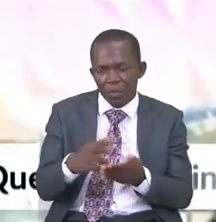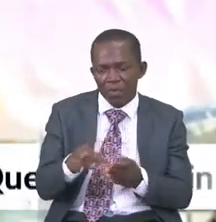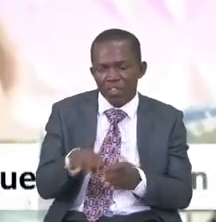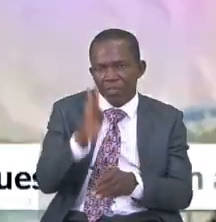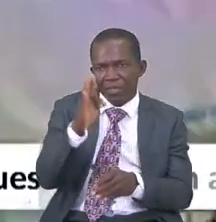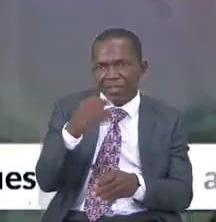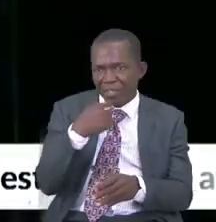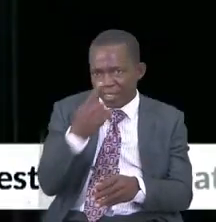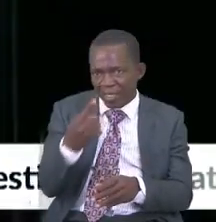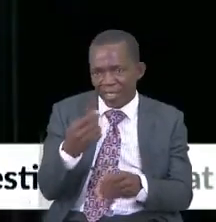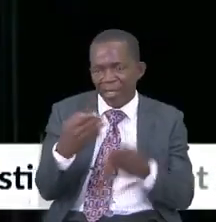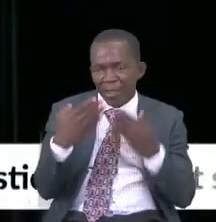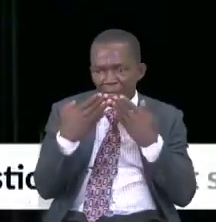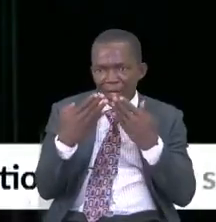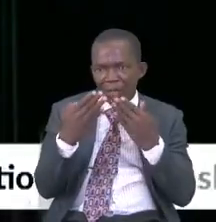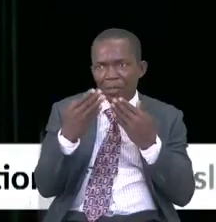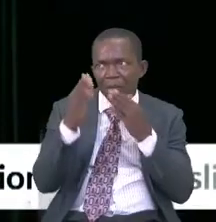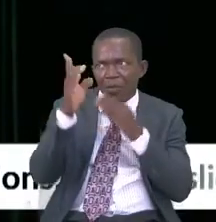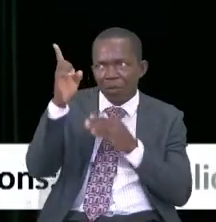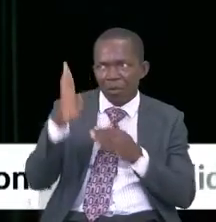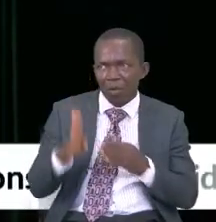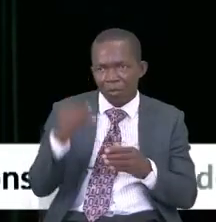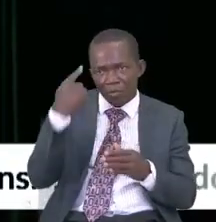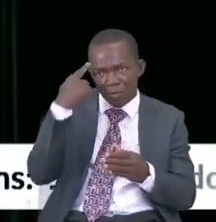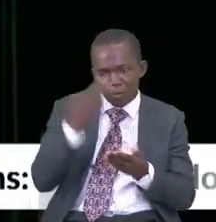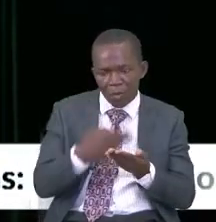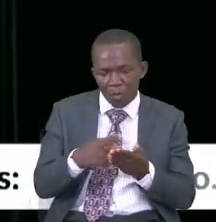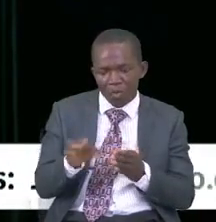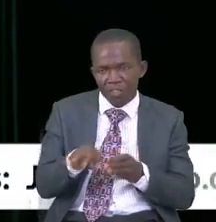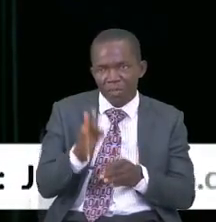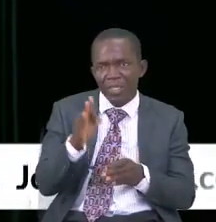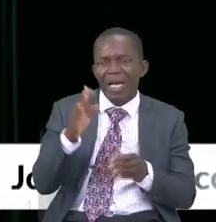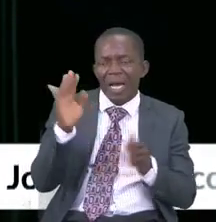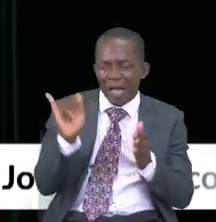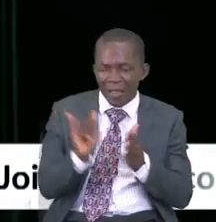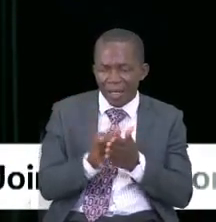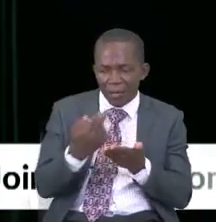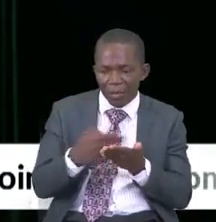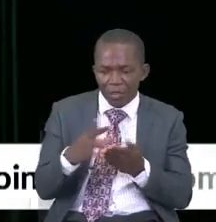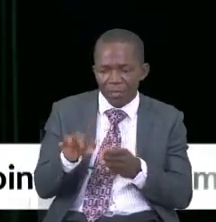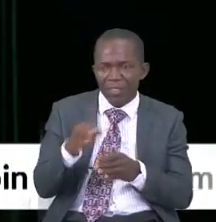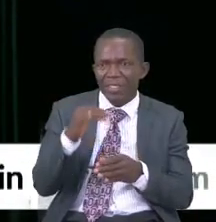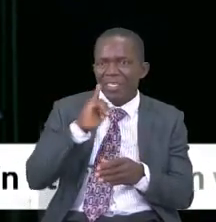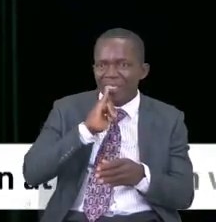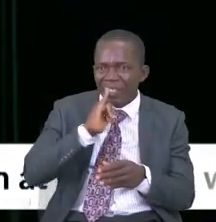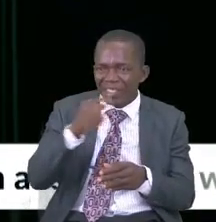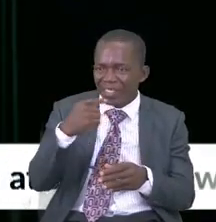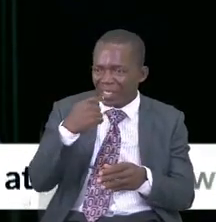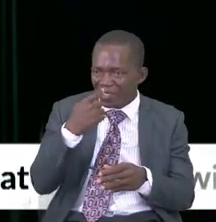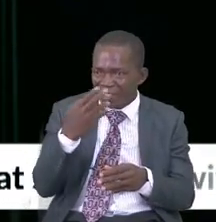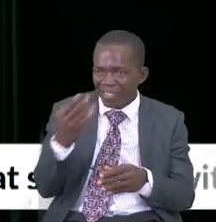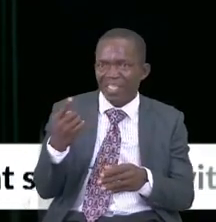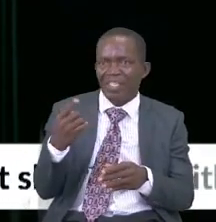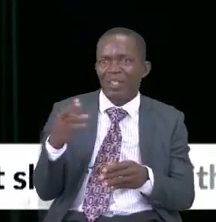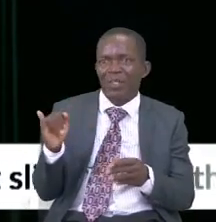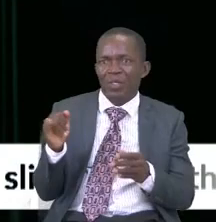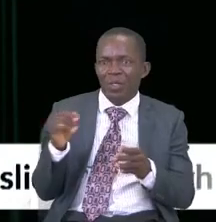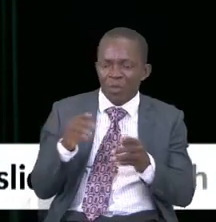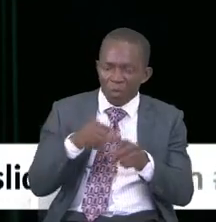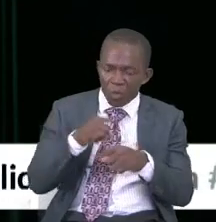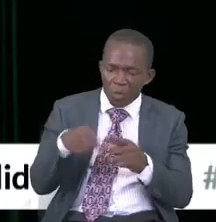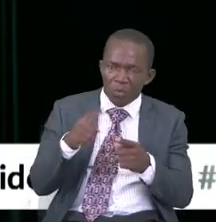God for the Holy Ghost. And the Holy Ghost is still saying, through our Father in the Lord, to the regions beyond, I must